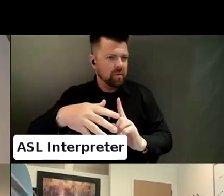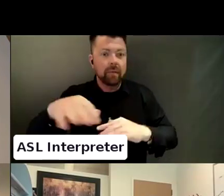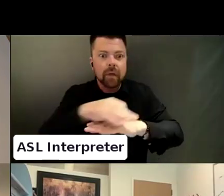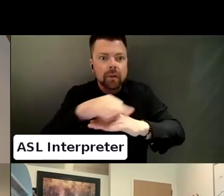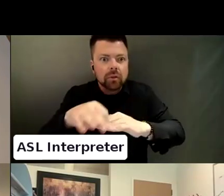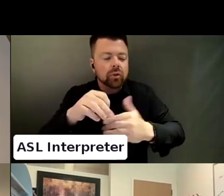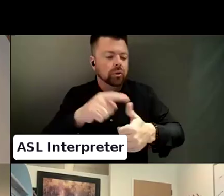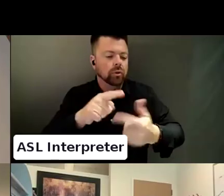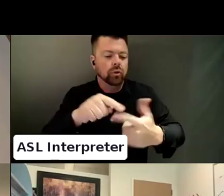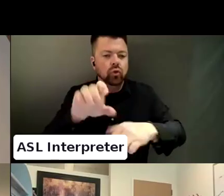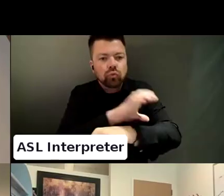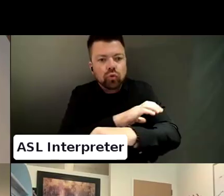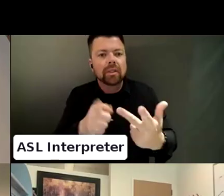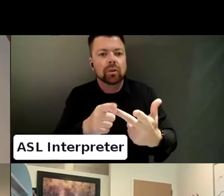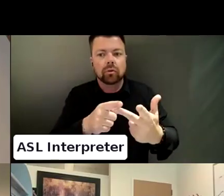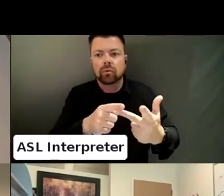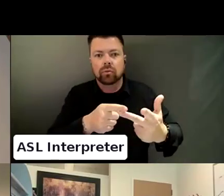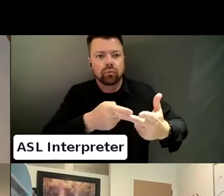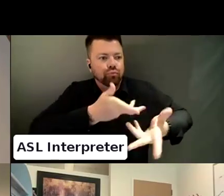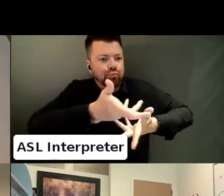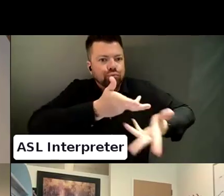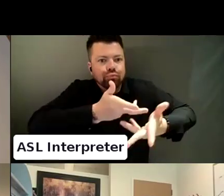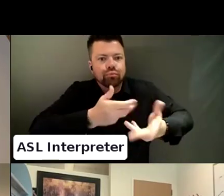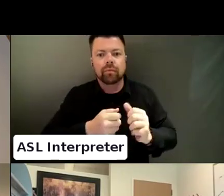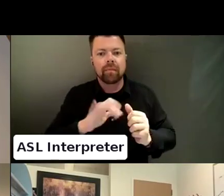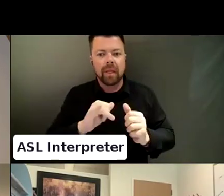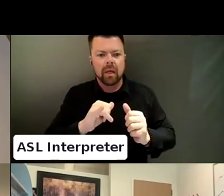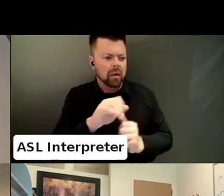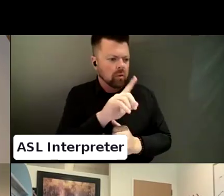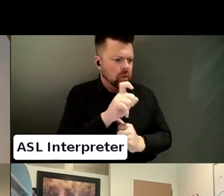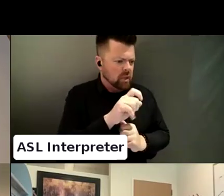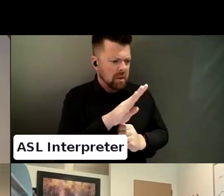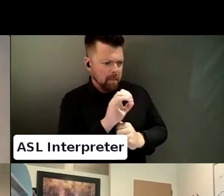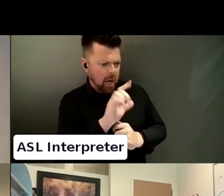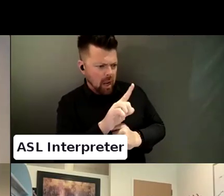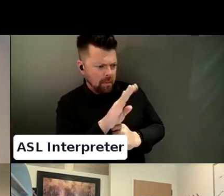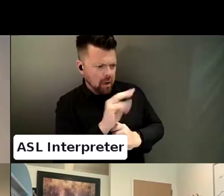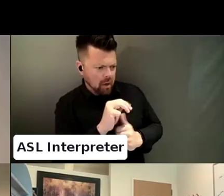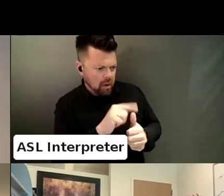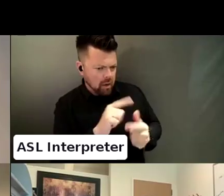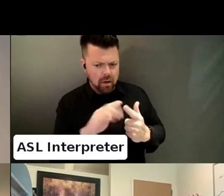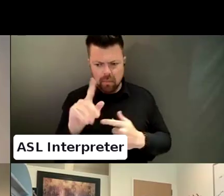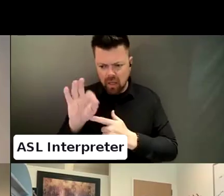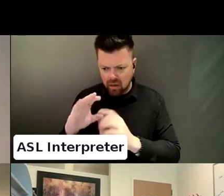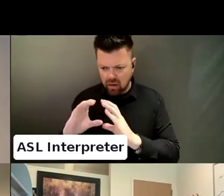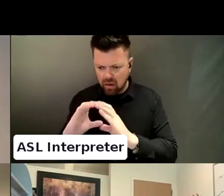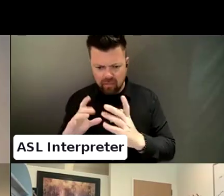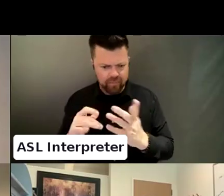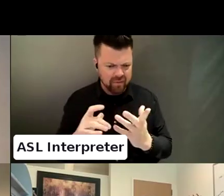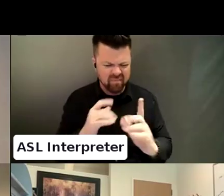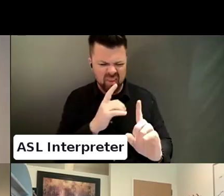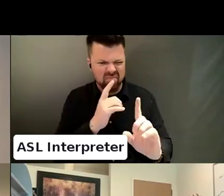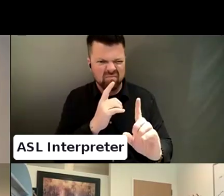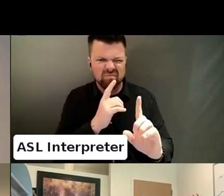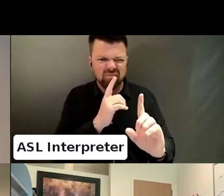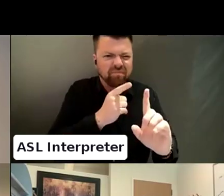and communication devices. Towards this question of bowel and bladder, there's a part of this field that generally is referred to as